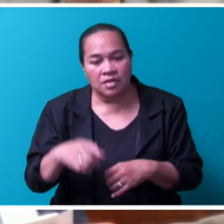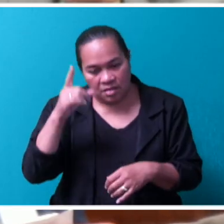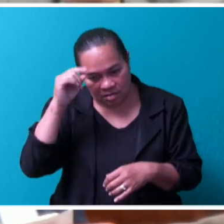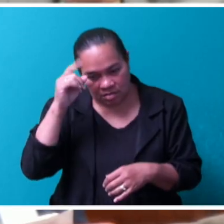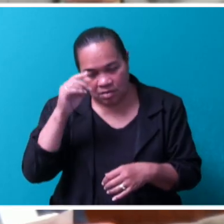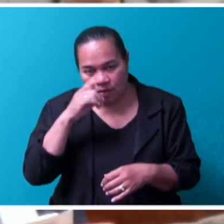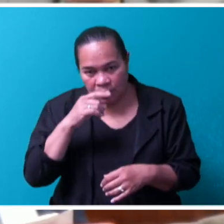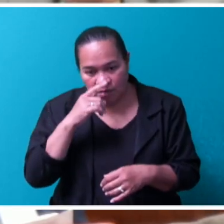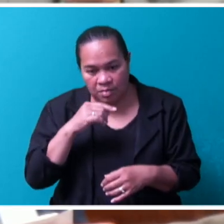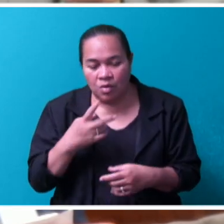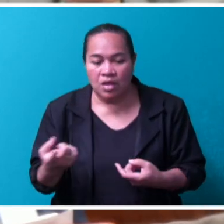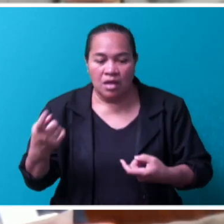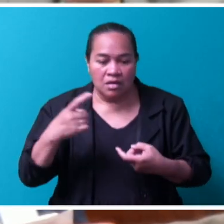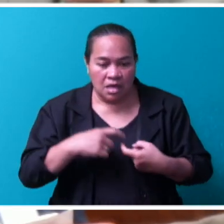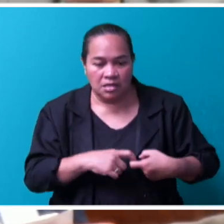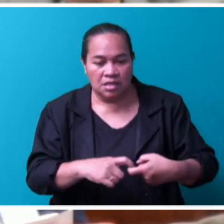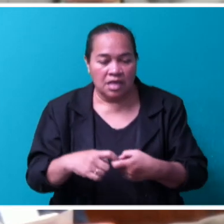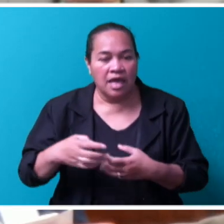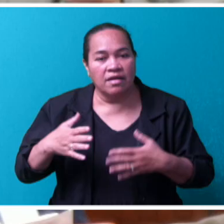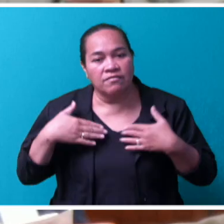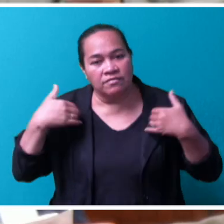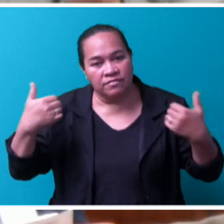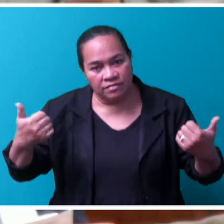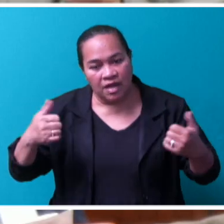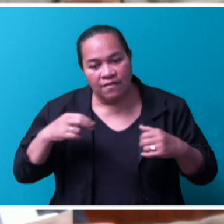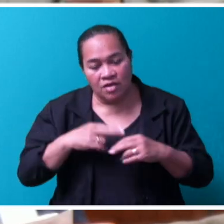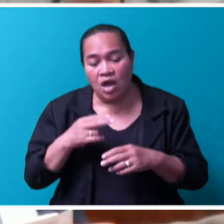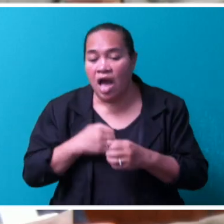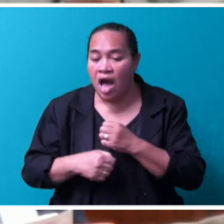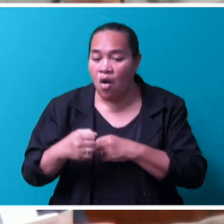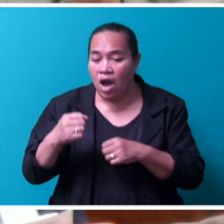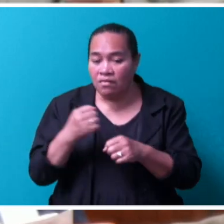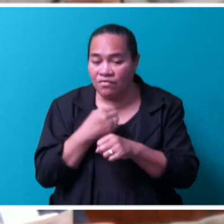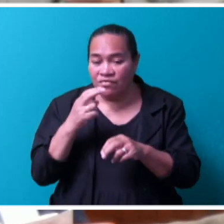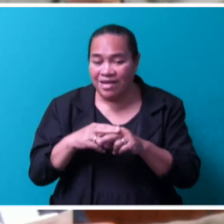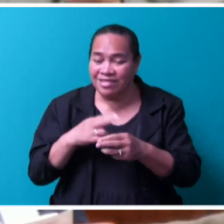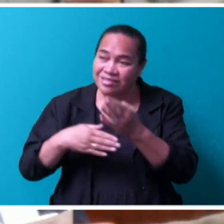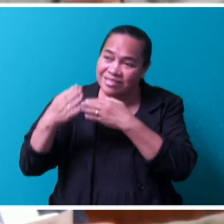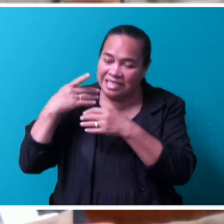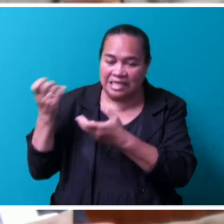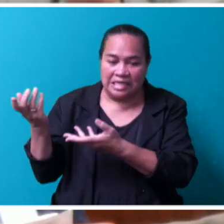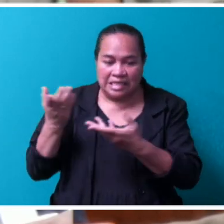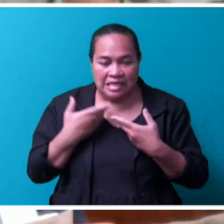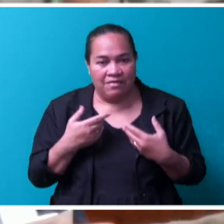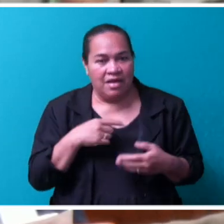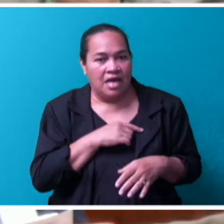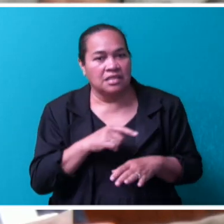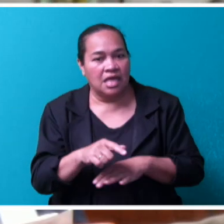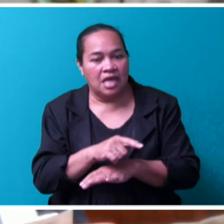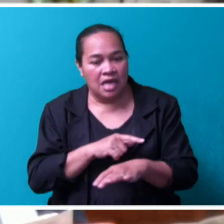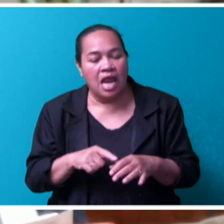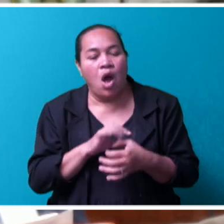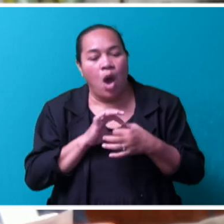united and prosperous Fiji. Our ancestors entrust us with our land, our